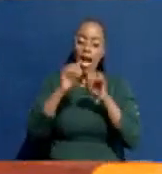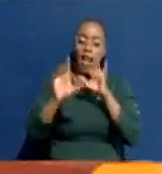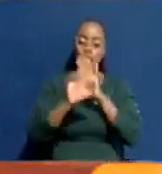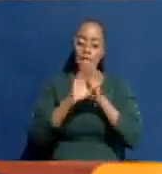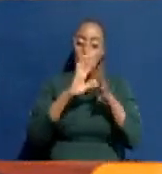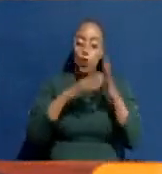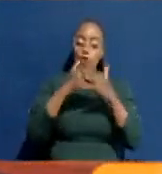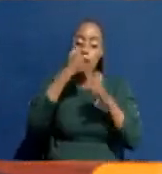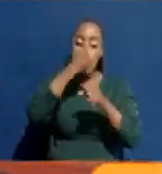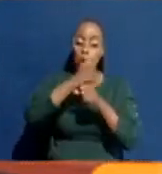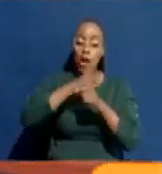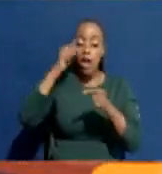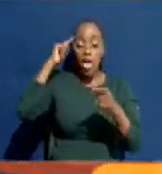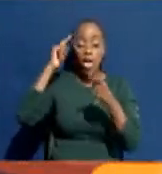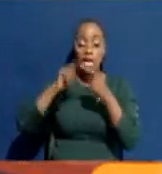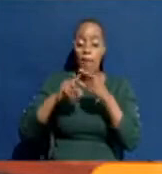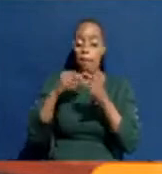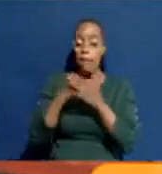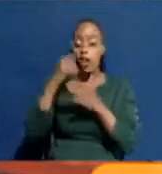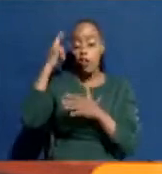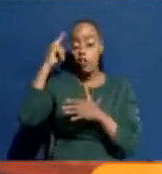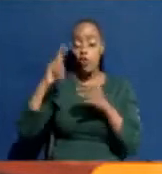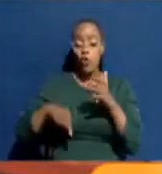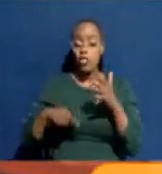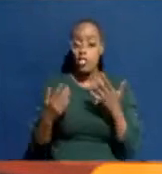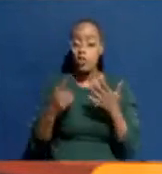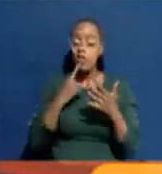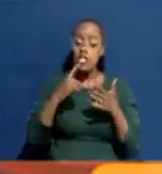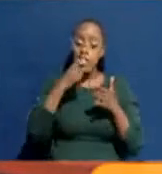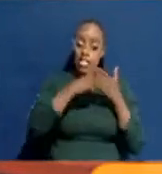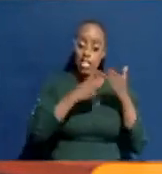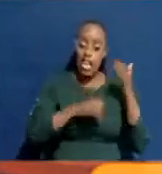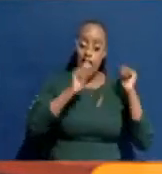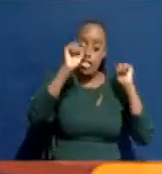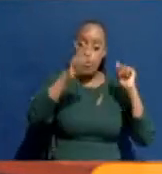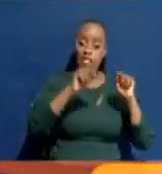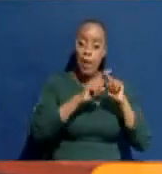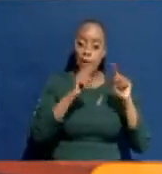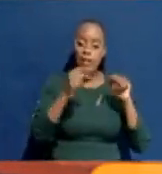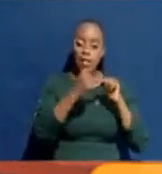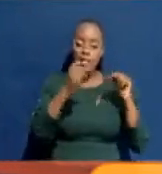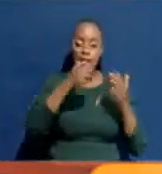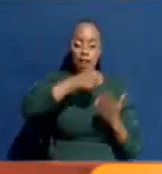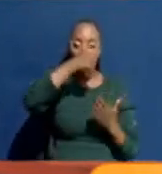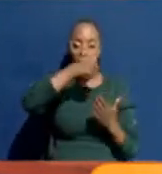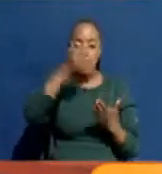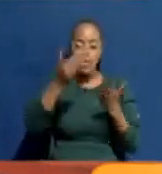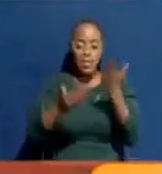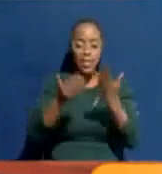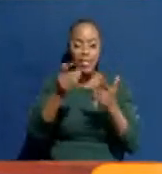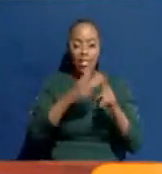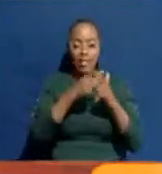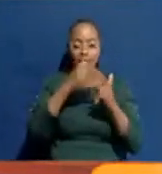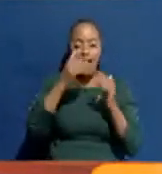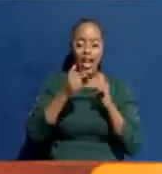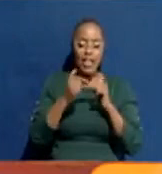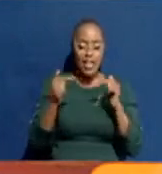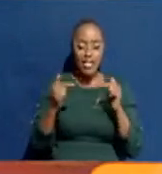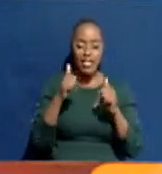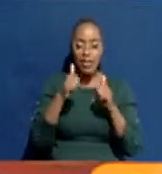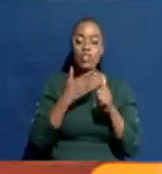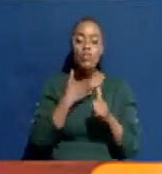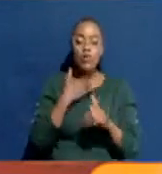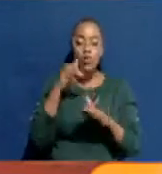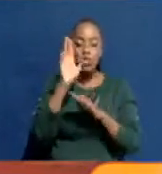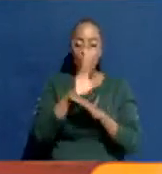of why you are collecting that money. It is, you're saying it's a tax. It is not against a budget estimate. It is not against a line that you want to